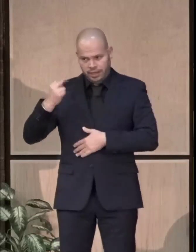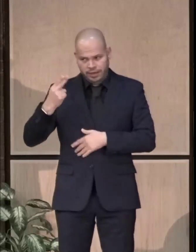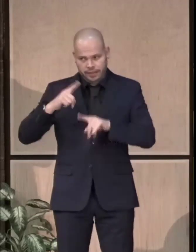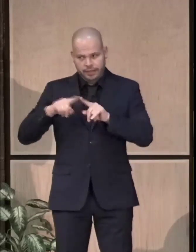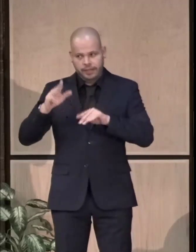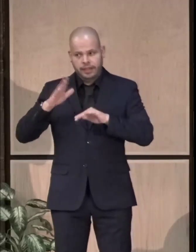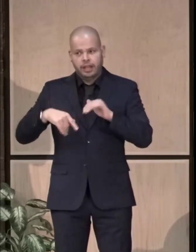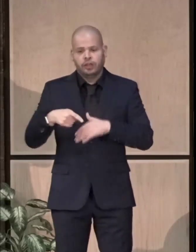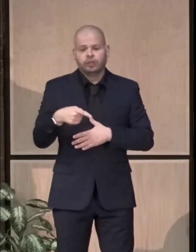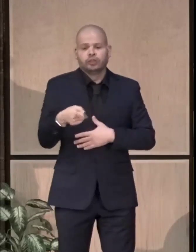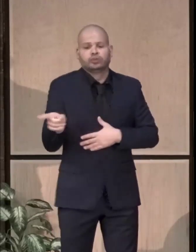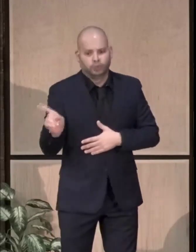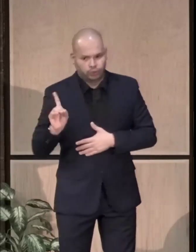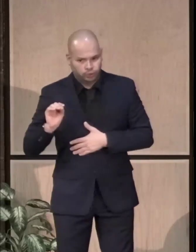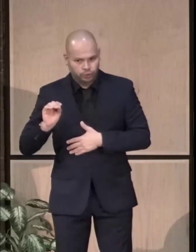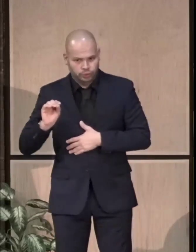by that?